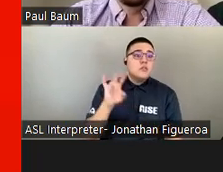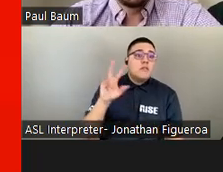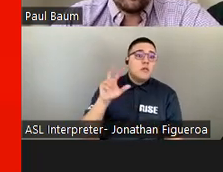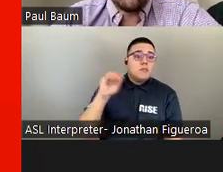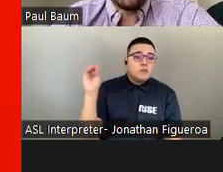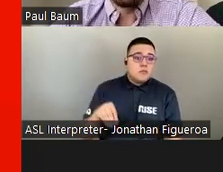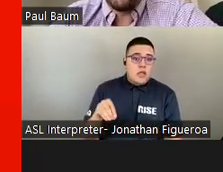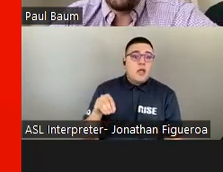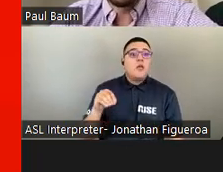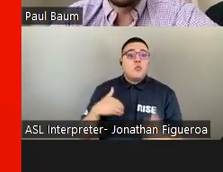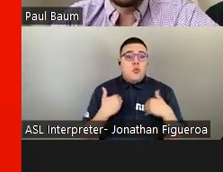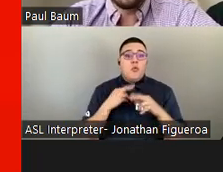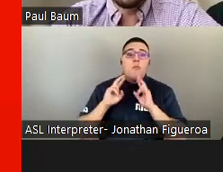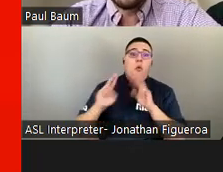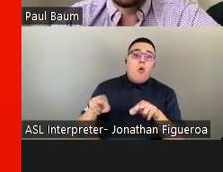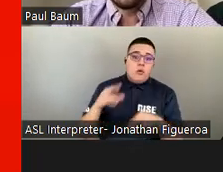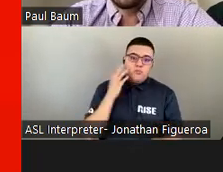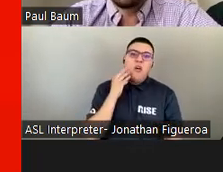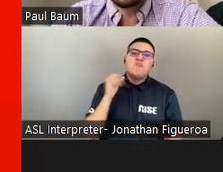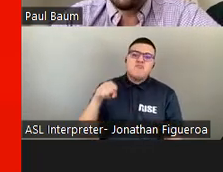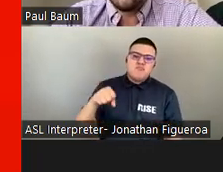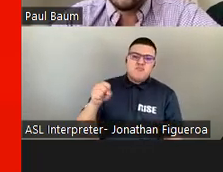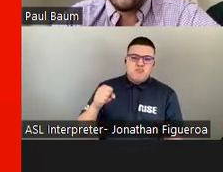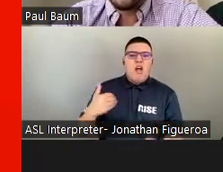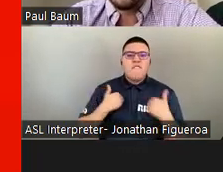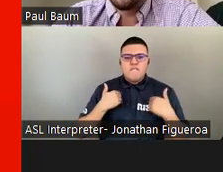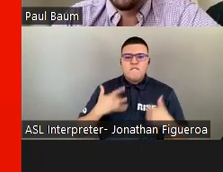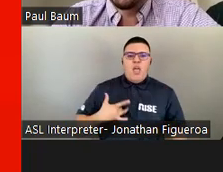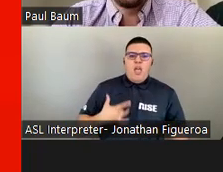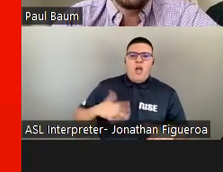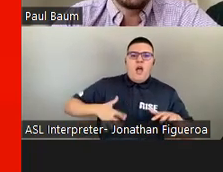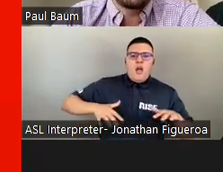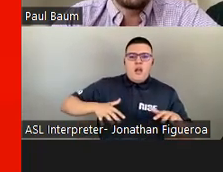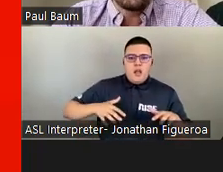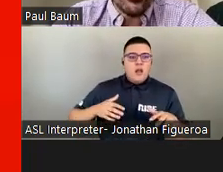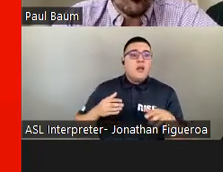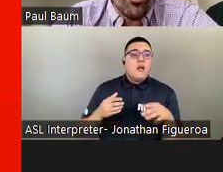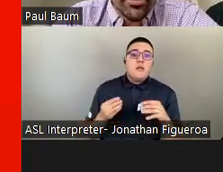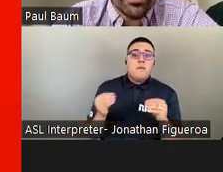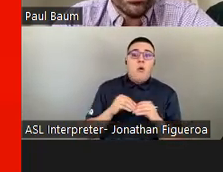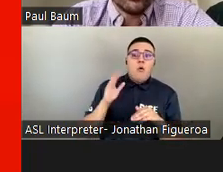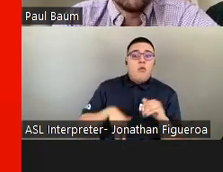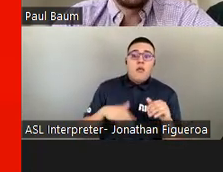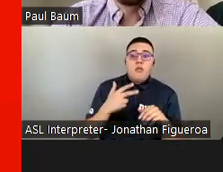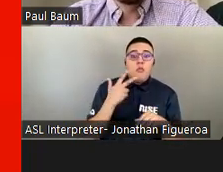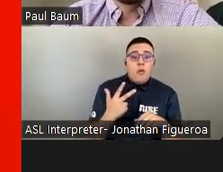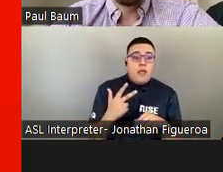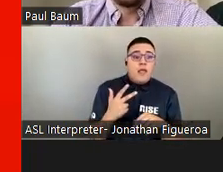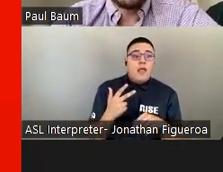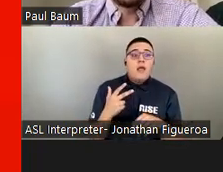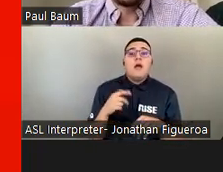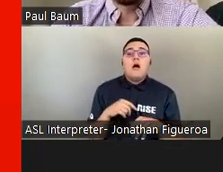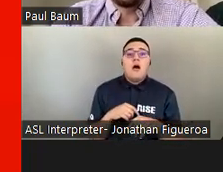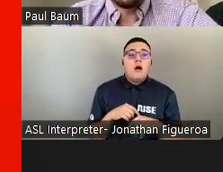LGBTQ youth reported experiencing symptoms of anxiety, including more than 3/4